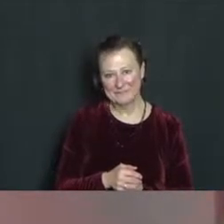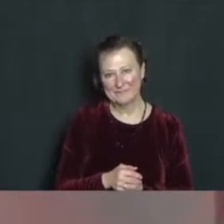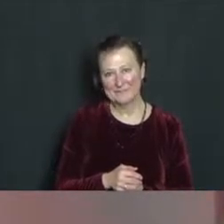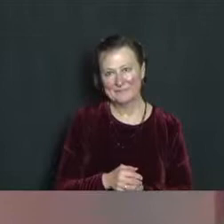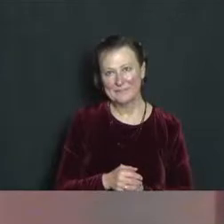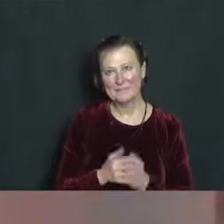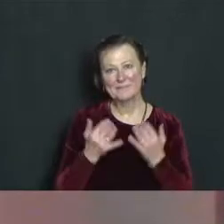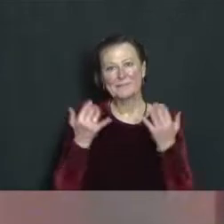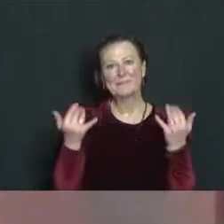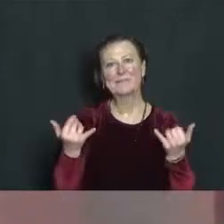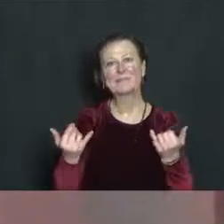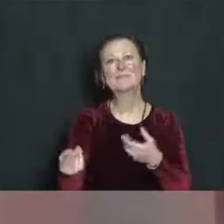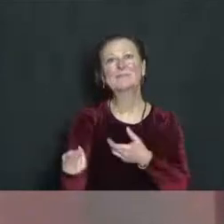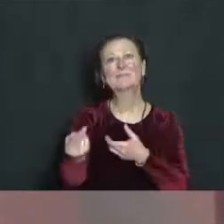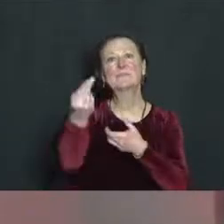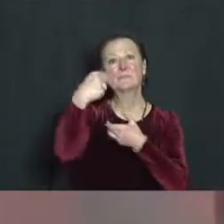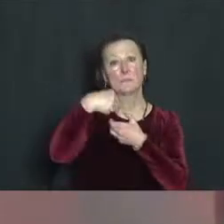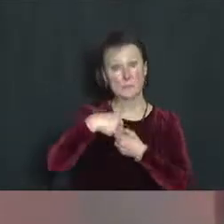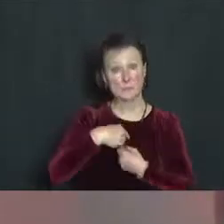Will you join me